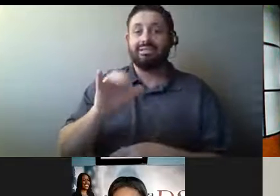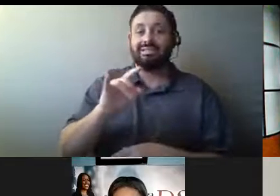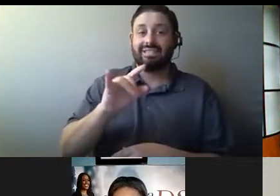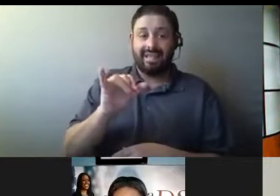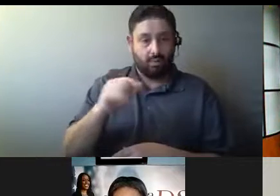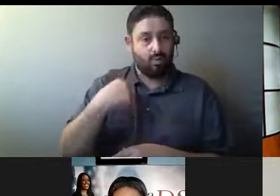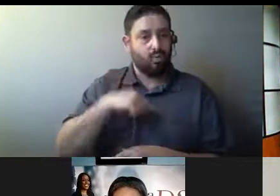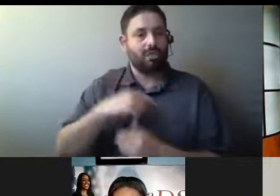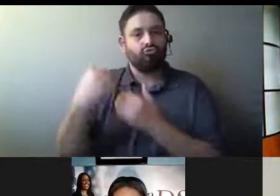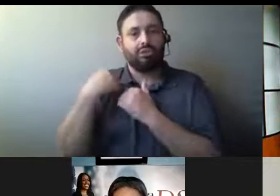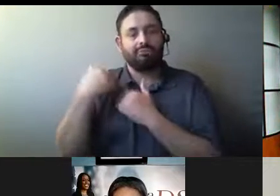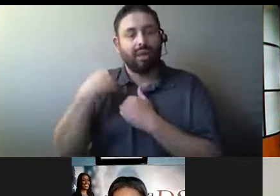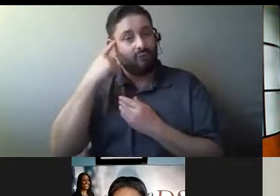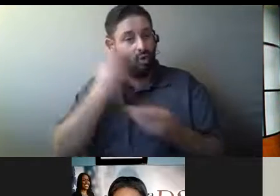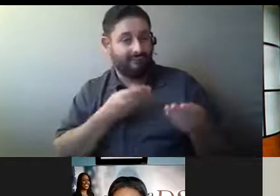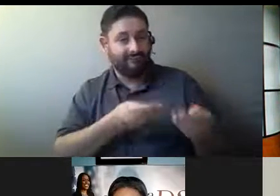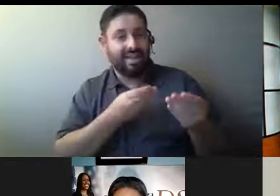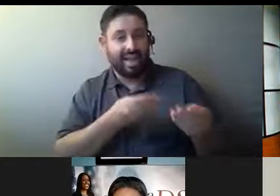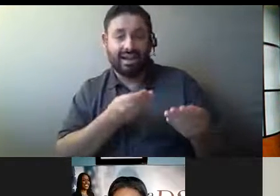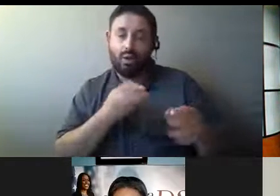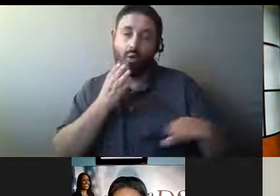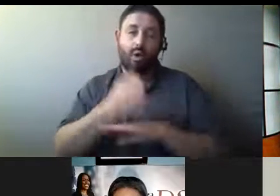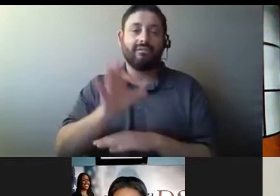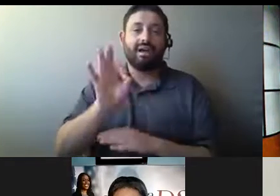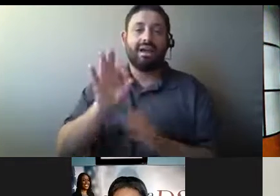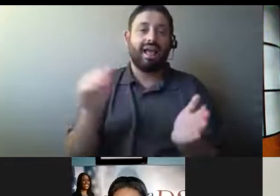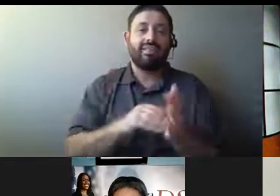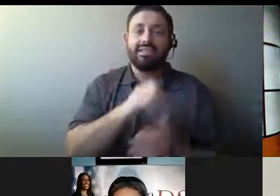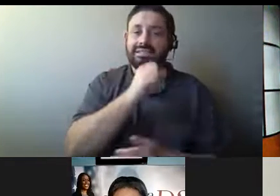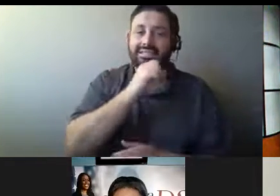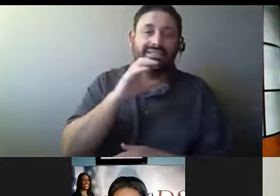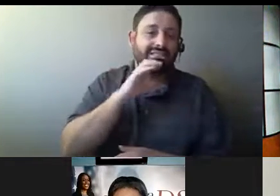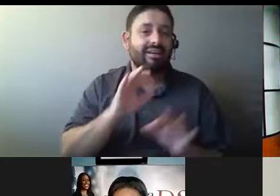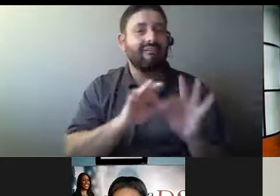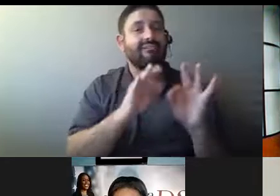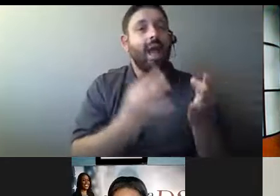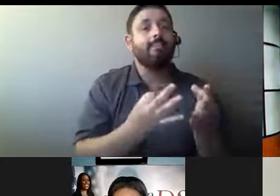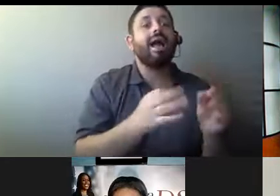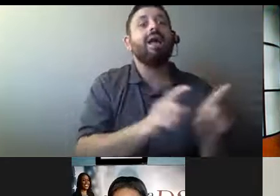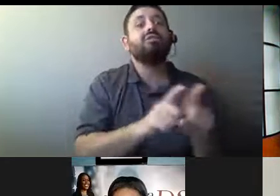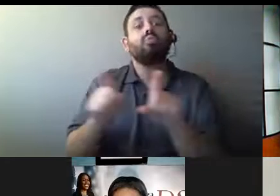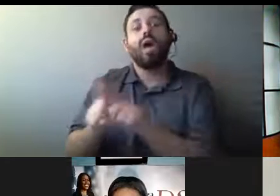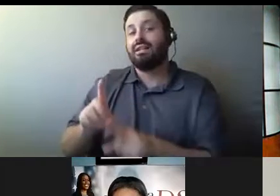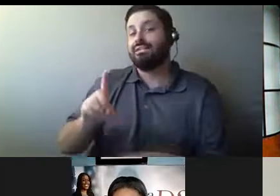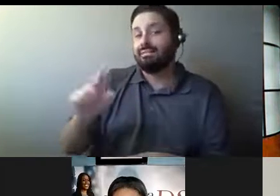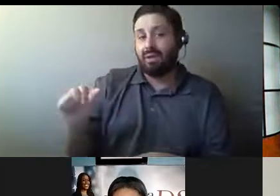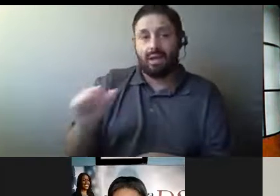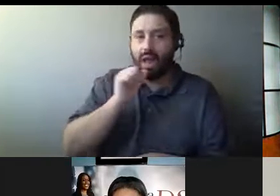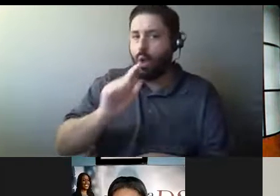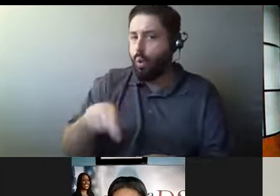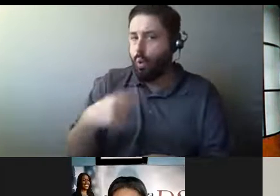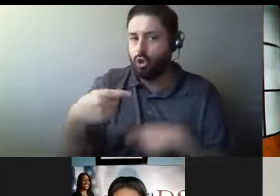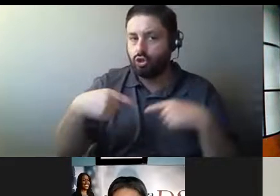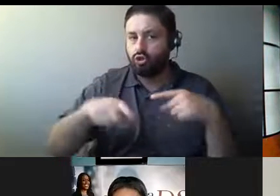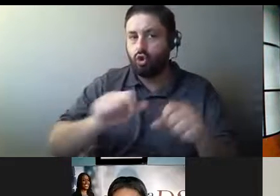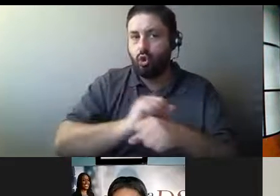also responsible for feeding over 9,000 senior citizens and families, as well as disabled members, not only during the